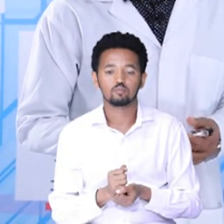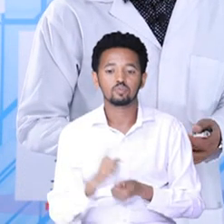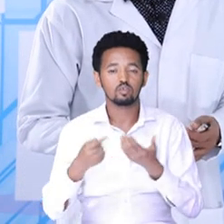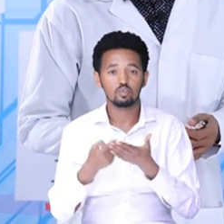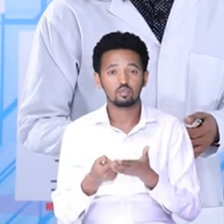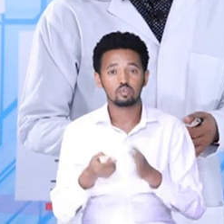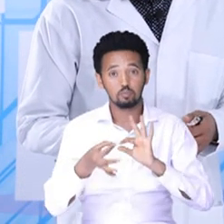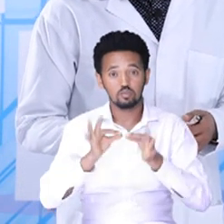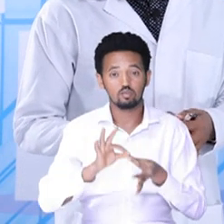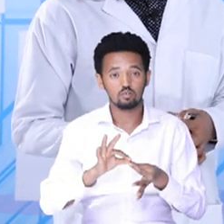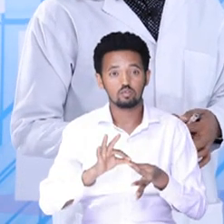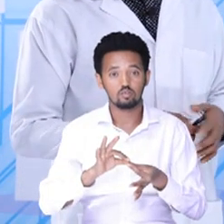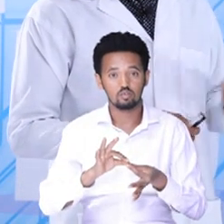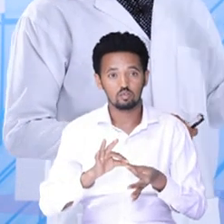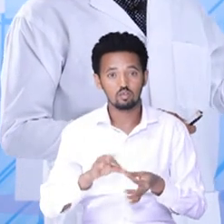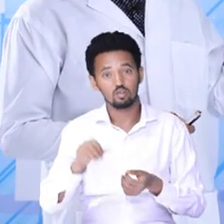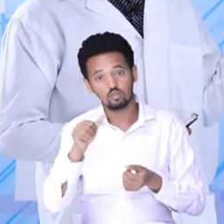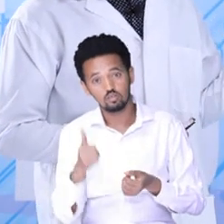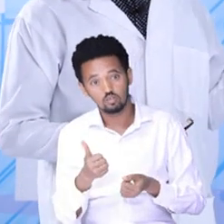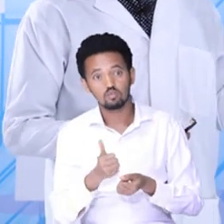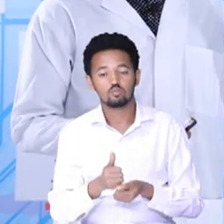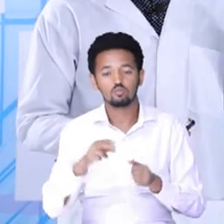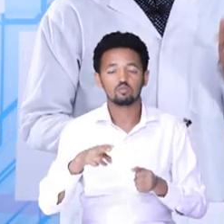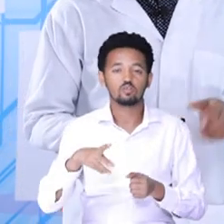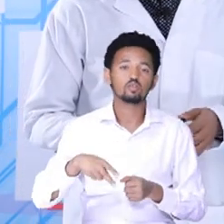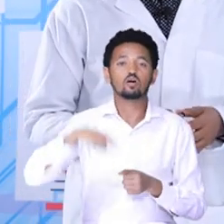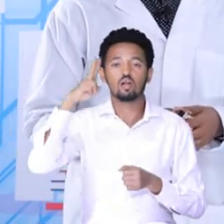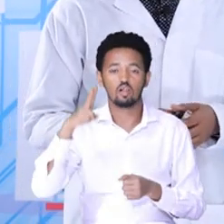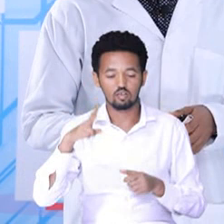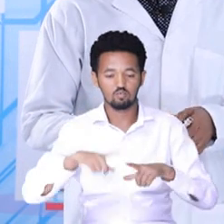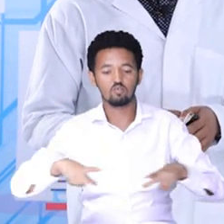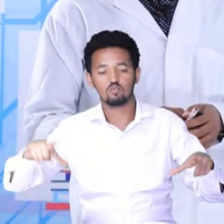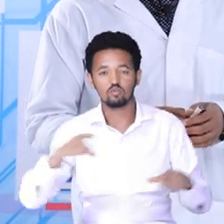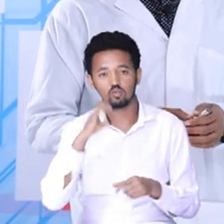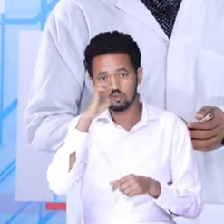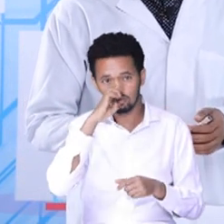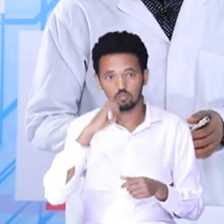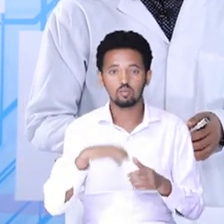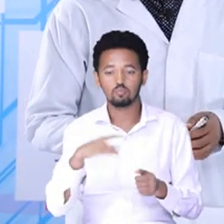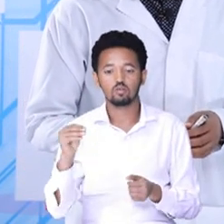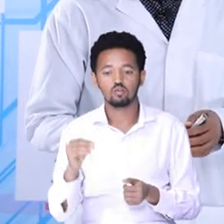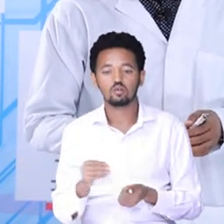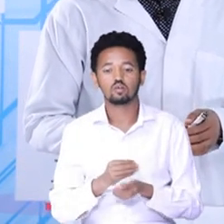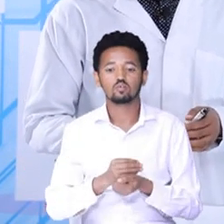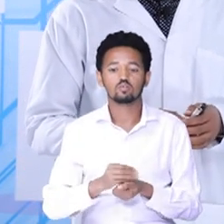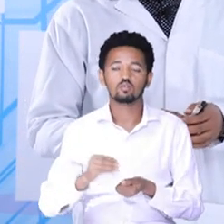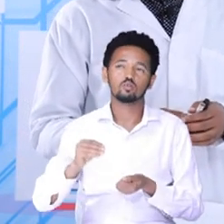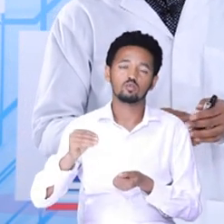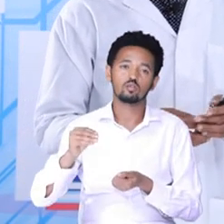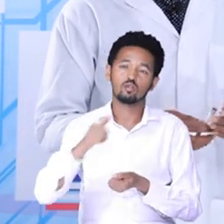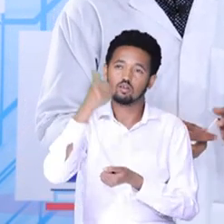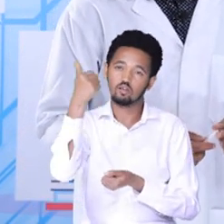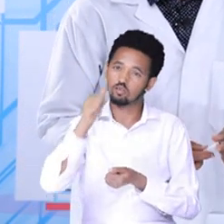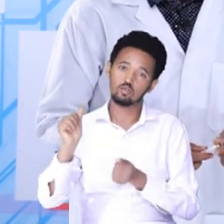This means, as you know, highland part of the Ethiopia is known by a suitable climate.